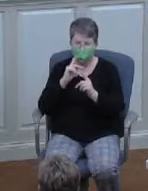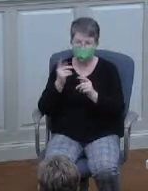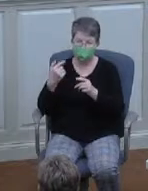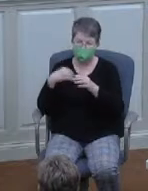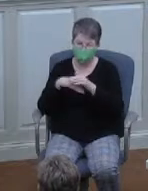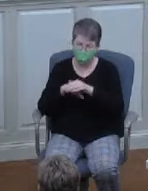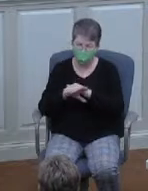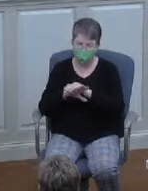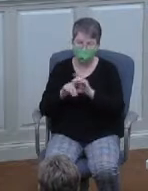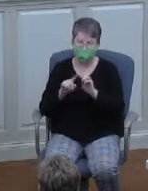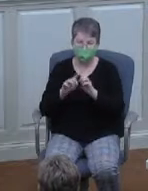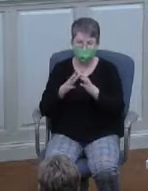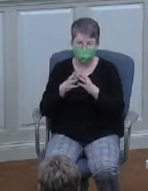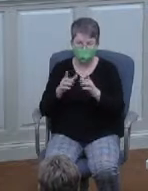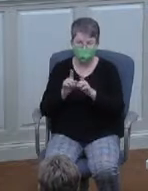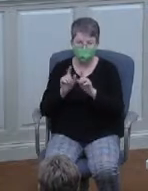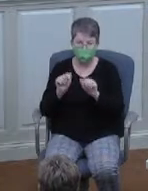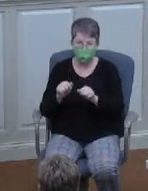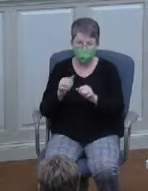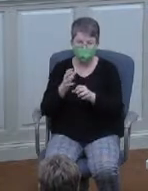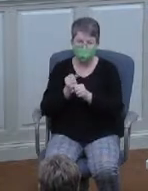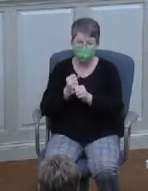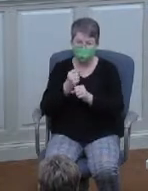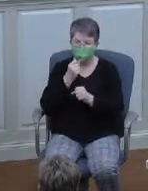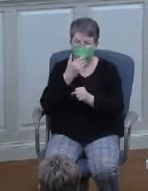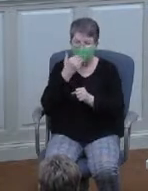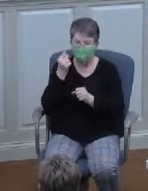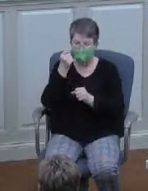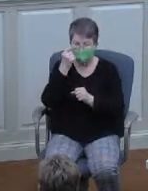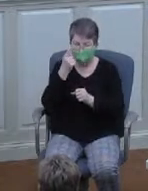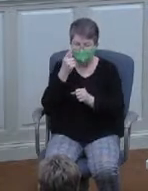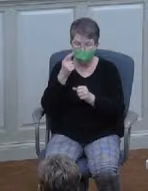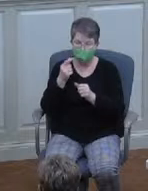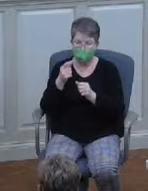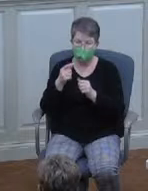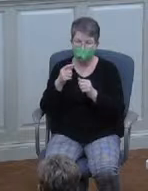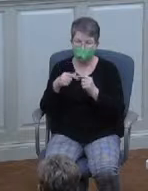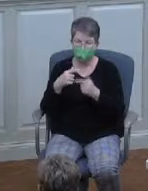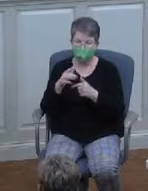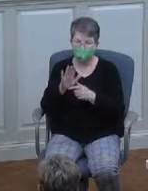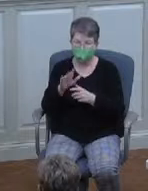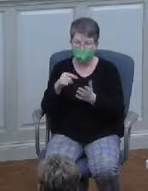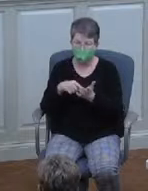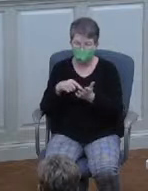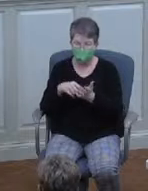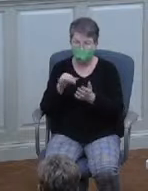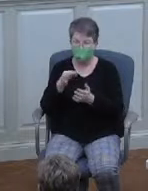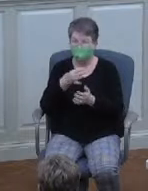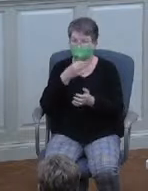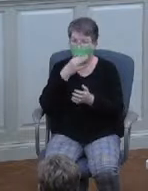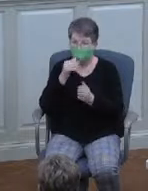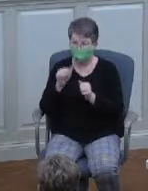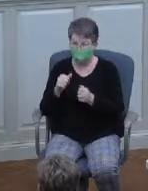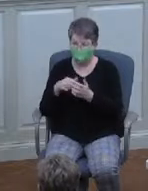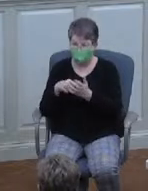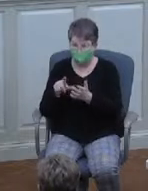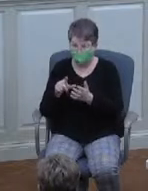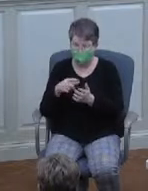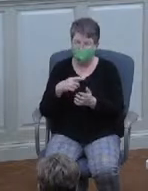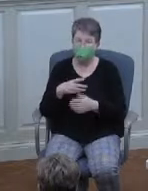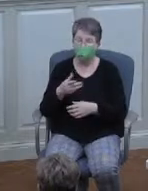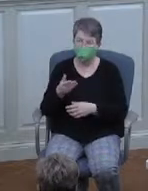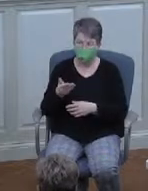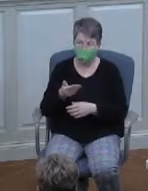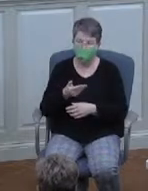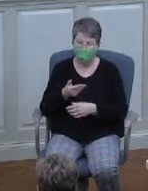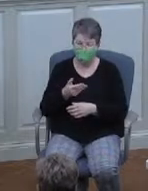could to get a better understanding of their debt with them. And if they were able to pay, we certainly welcomed